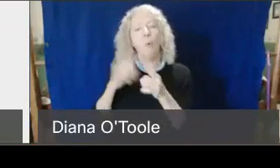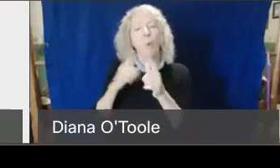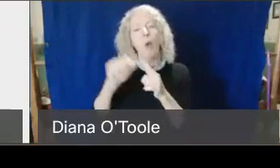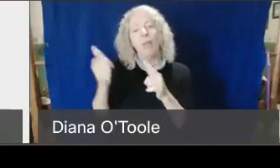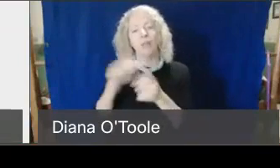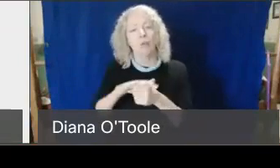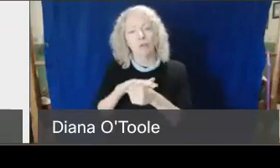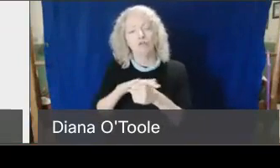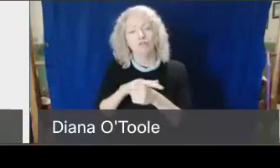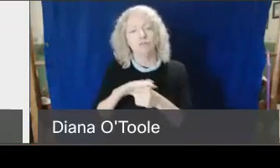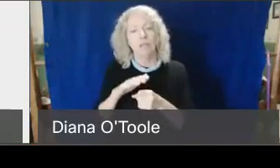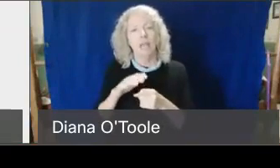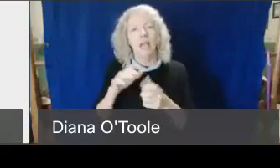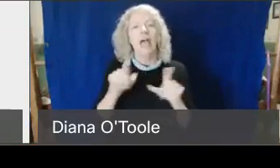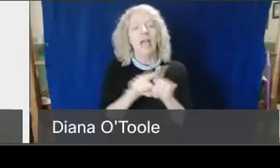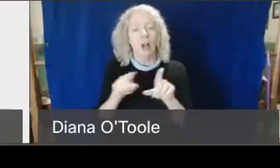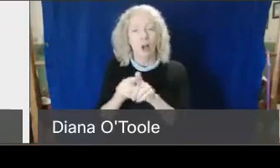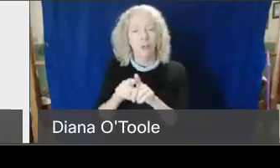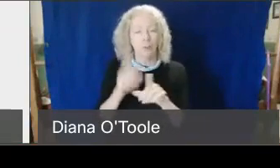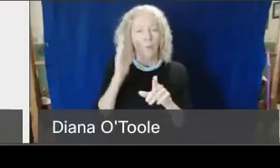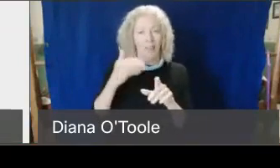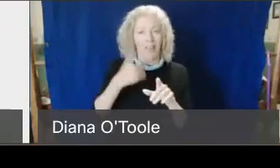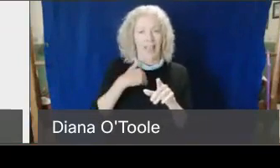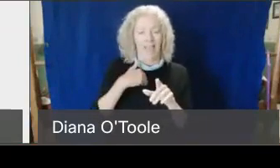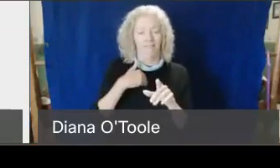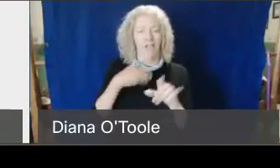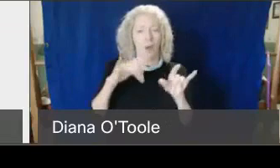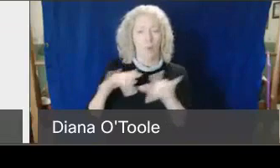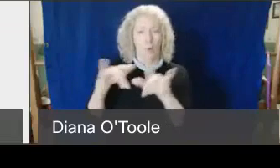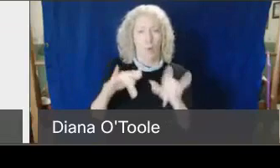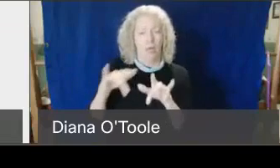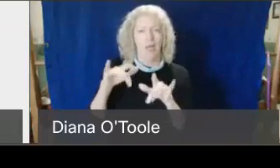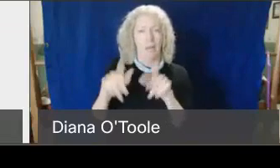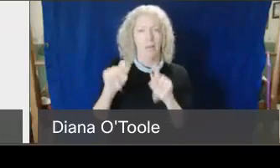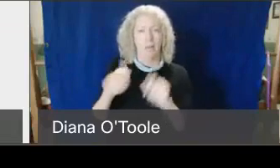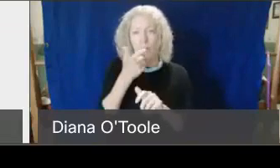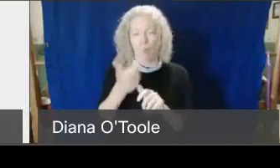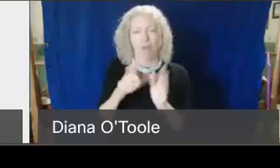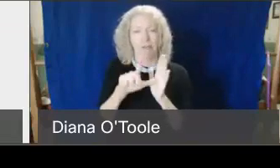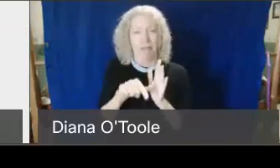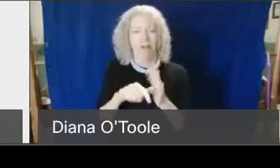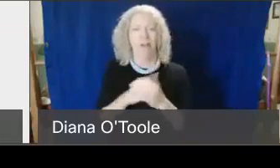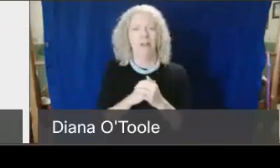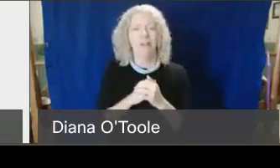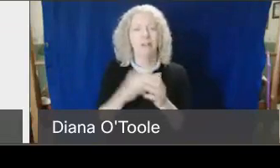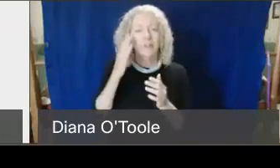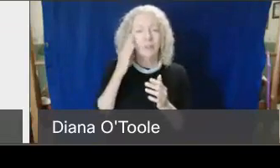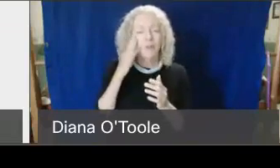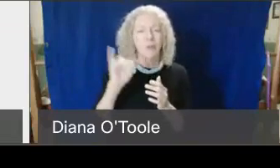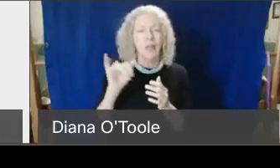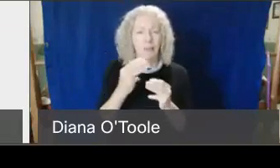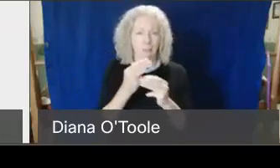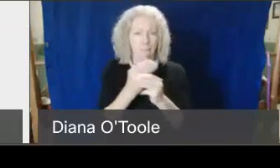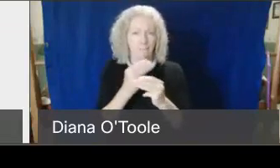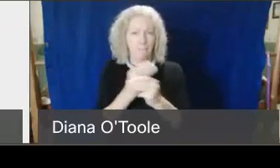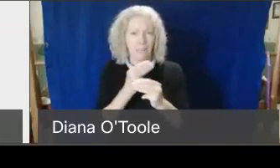so people can watch the class asynchronously. So many of you know, my father was a community college math faculty member for